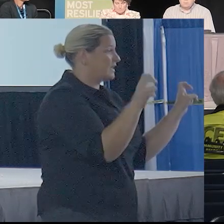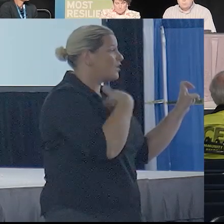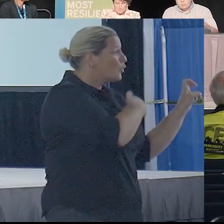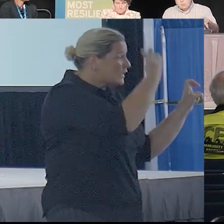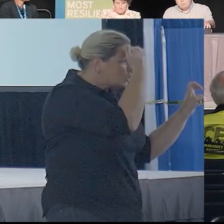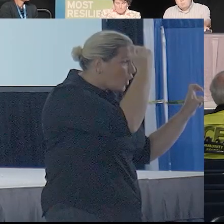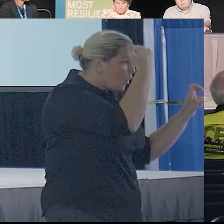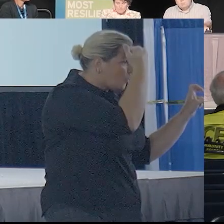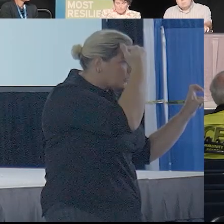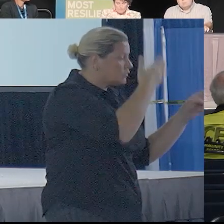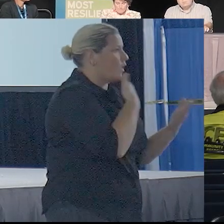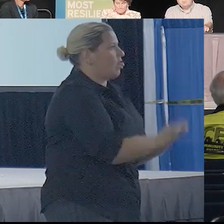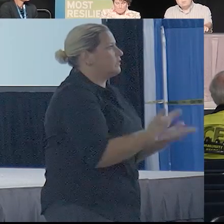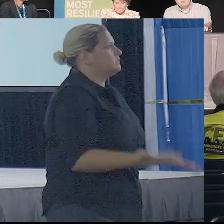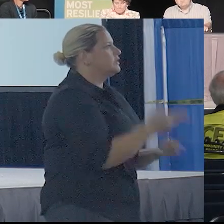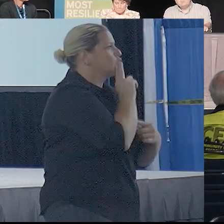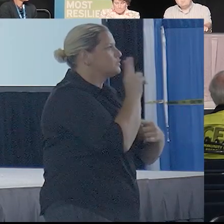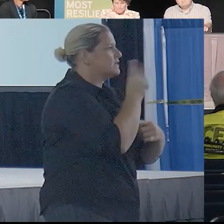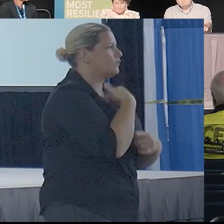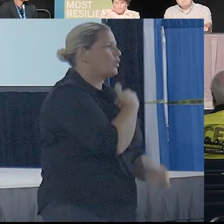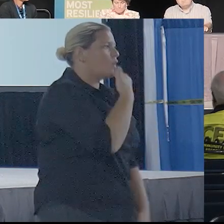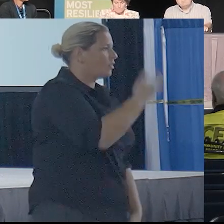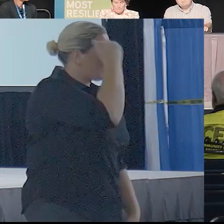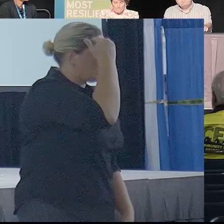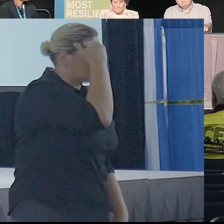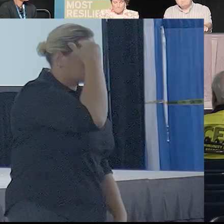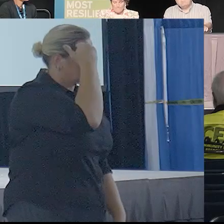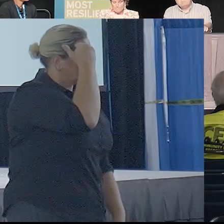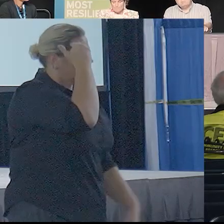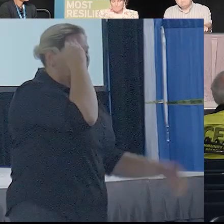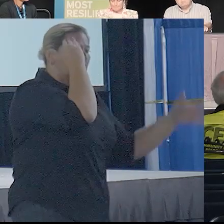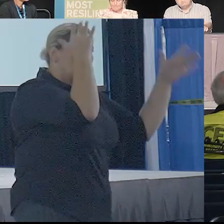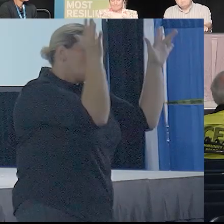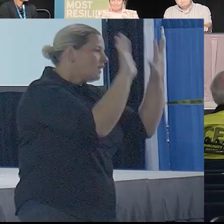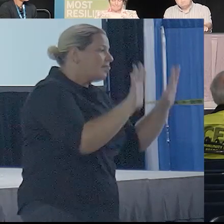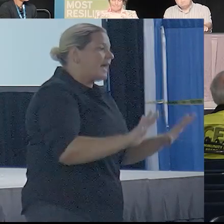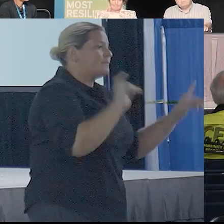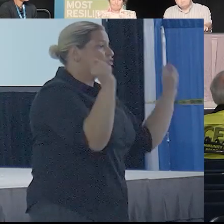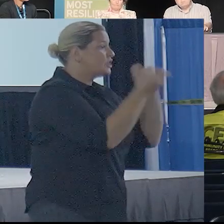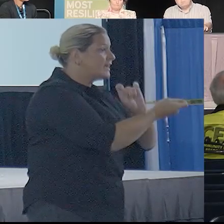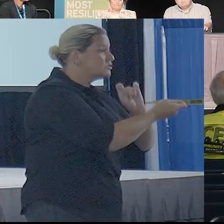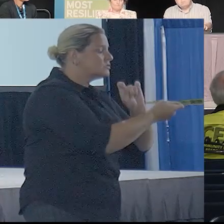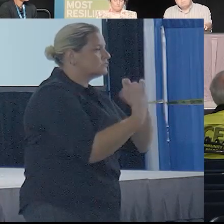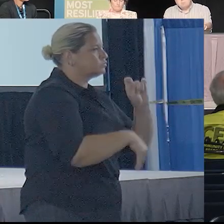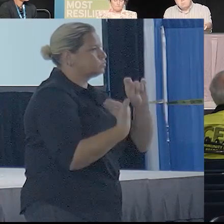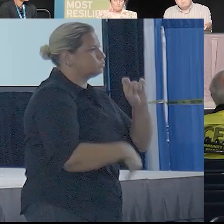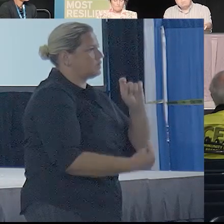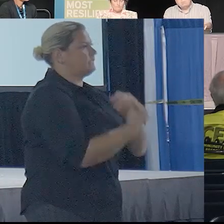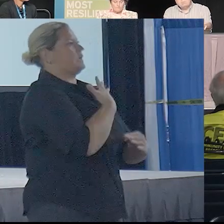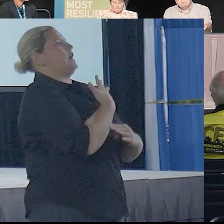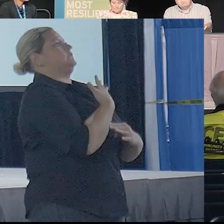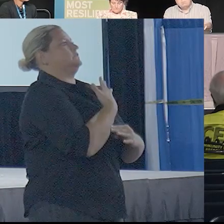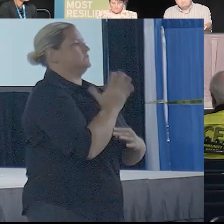all very well here in Houston, very well aware that climate change is affecting our lives.